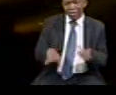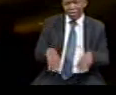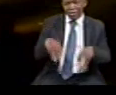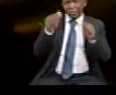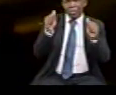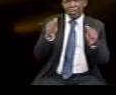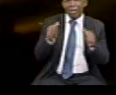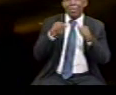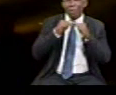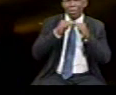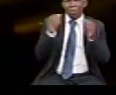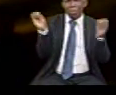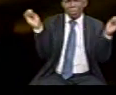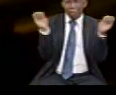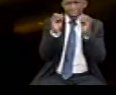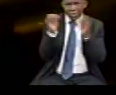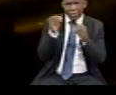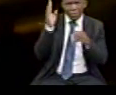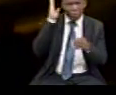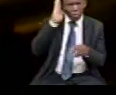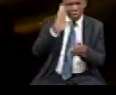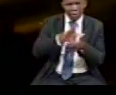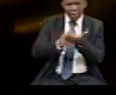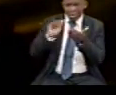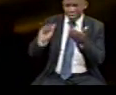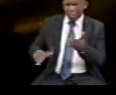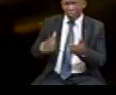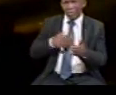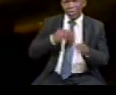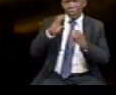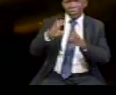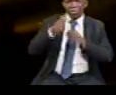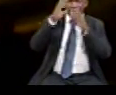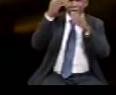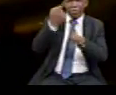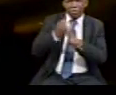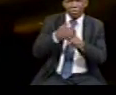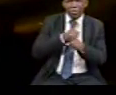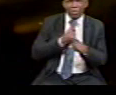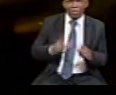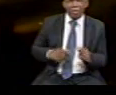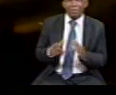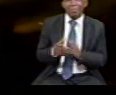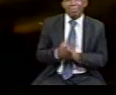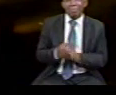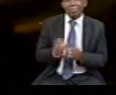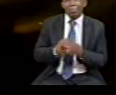word from me. Nothing will take my commitment and consecration. Point number three now, quickly.